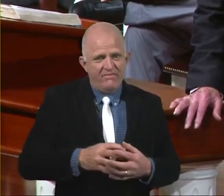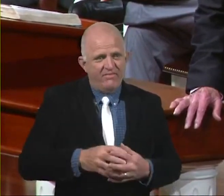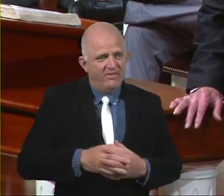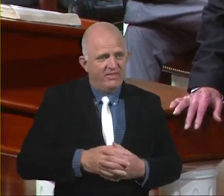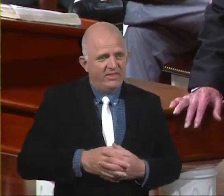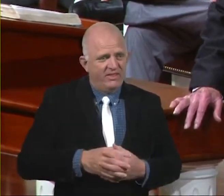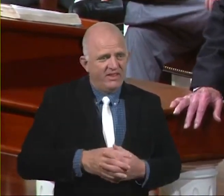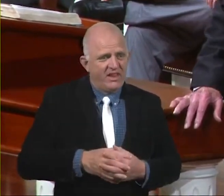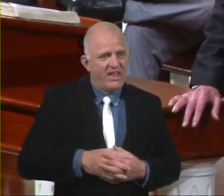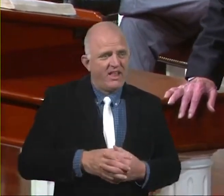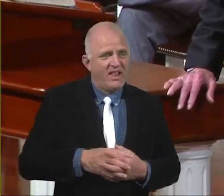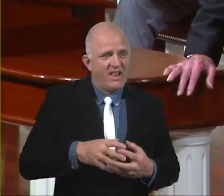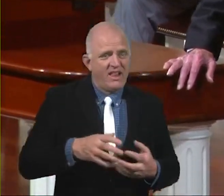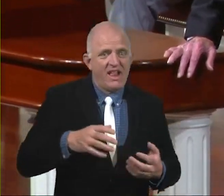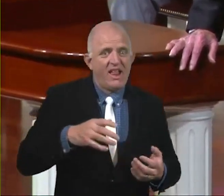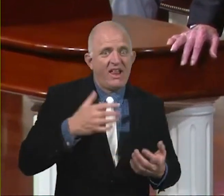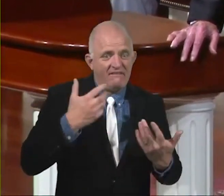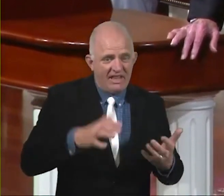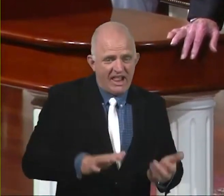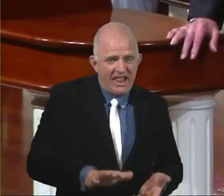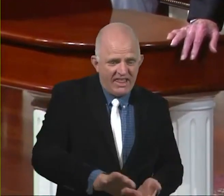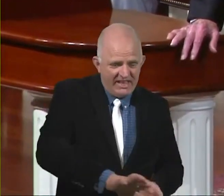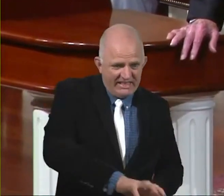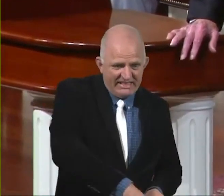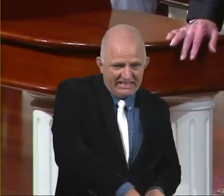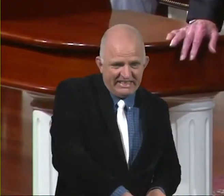And then he reaches down and gets it,